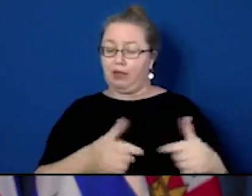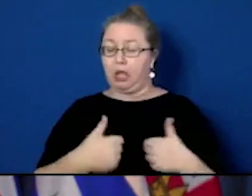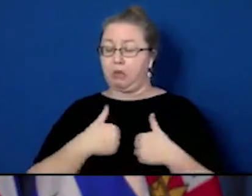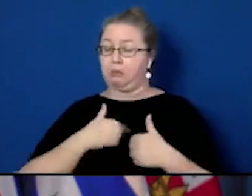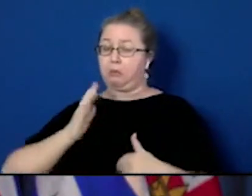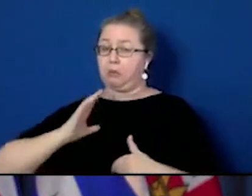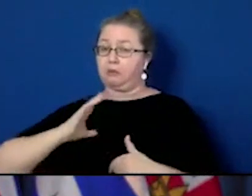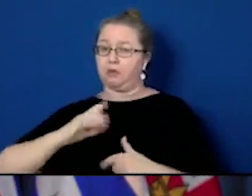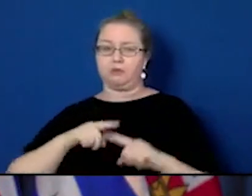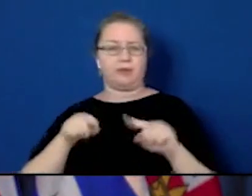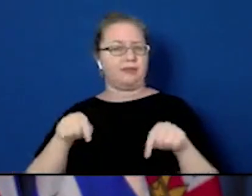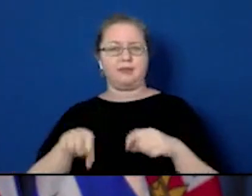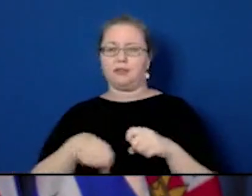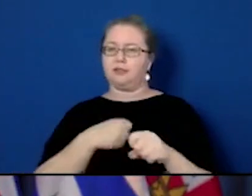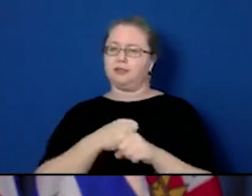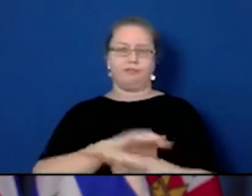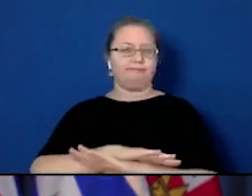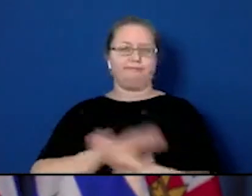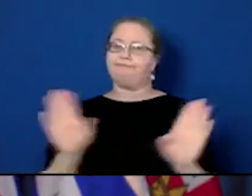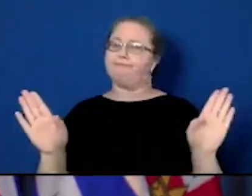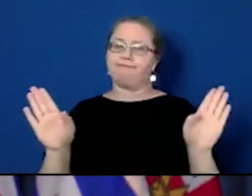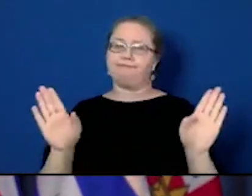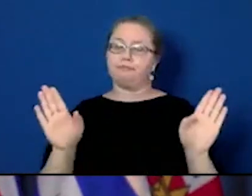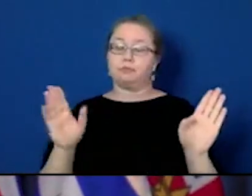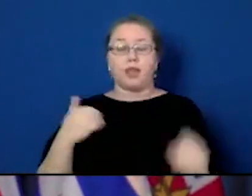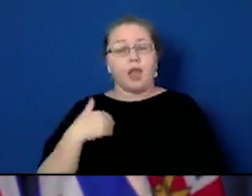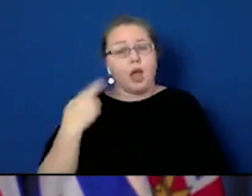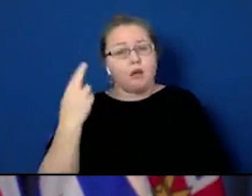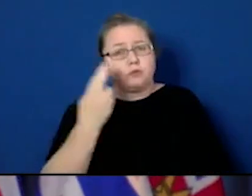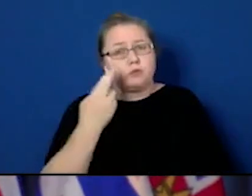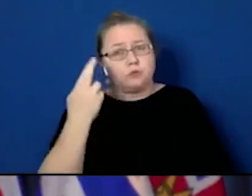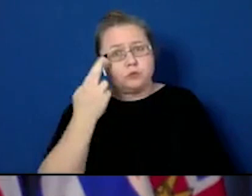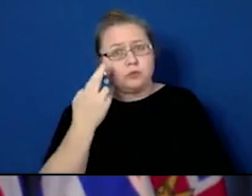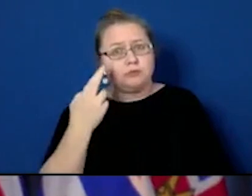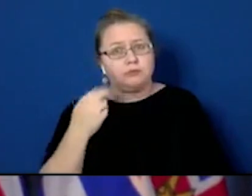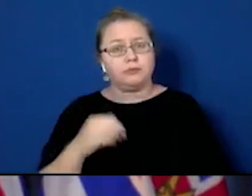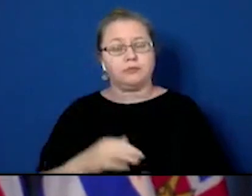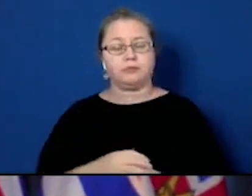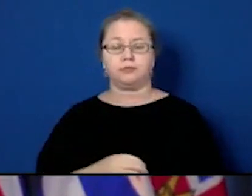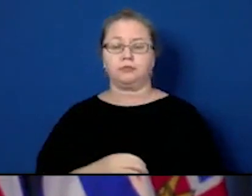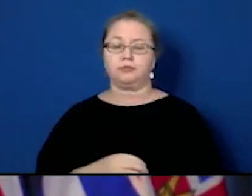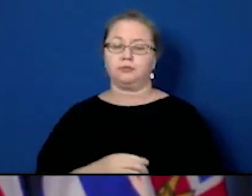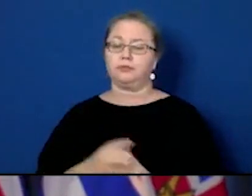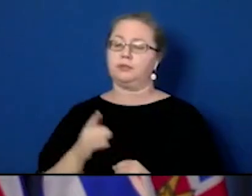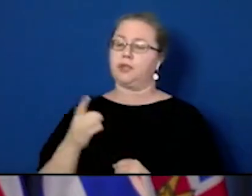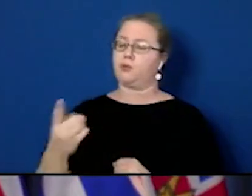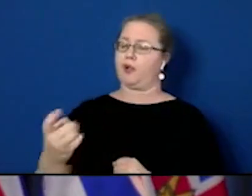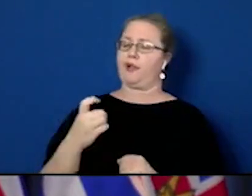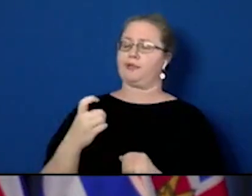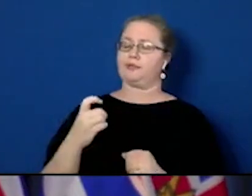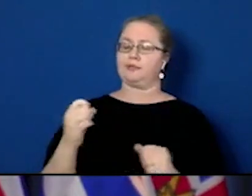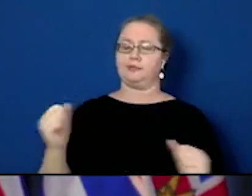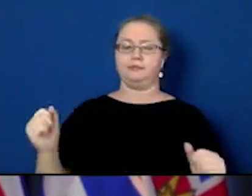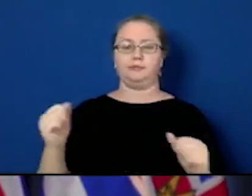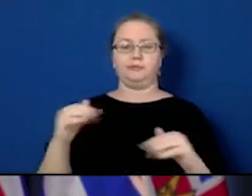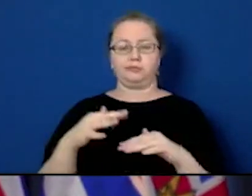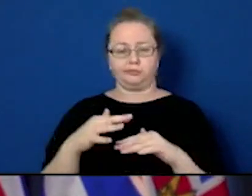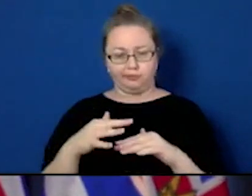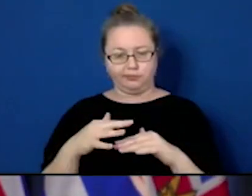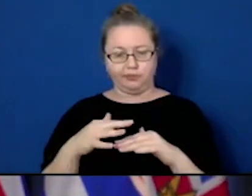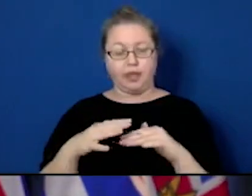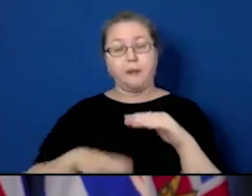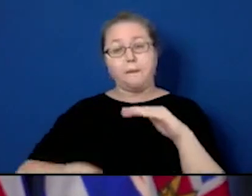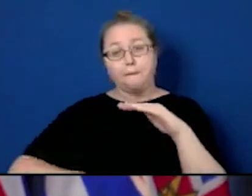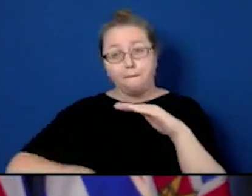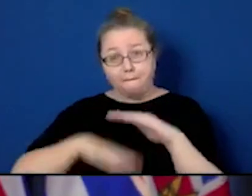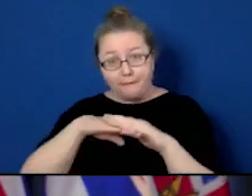And I think there's good reason for that. And I think with respect to the question of gatherings, the maximum